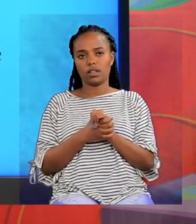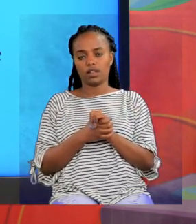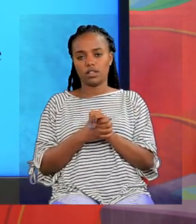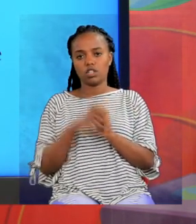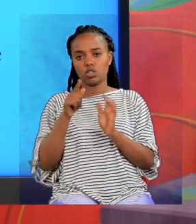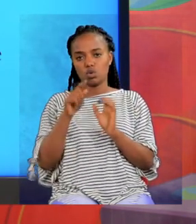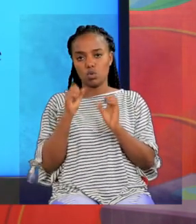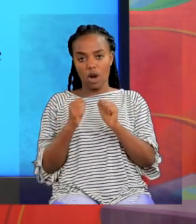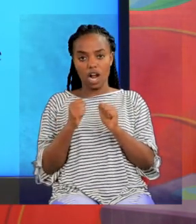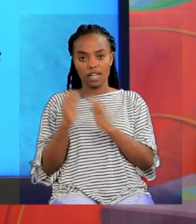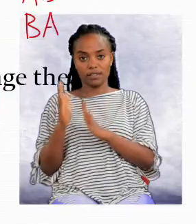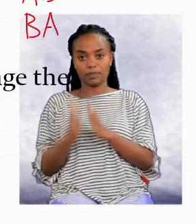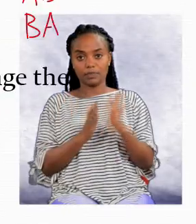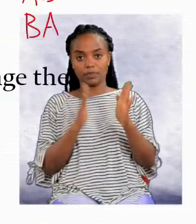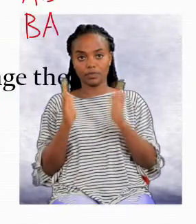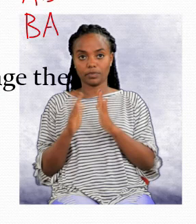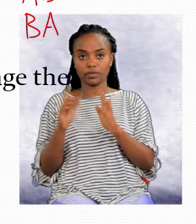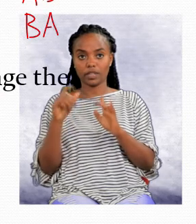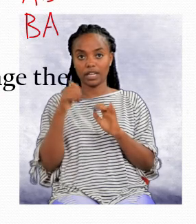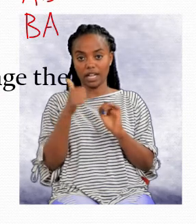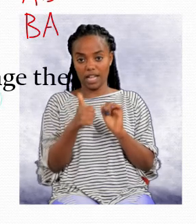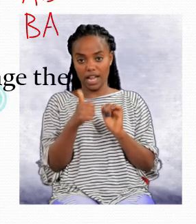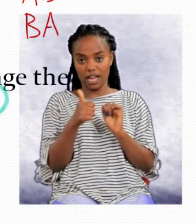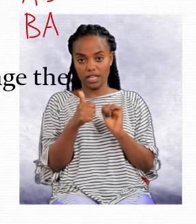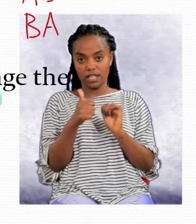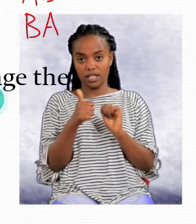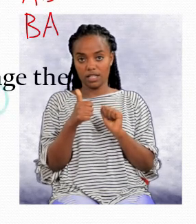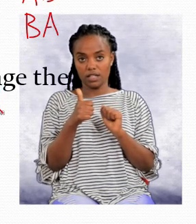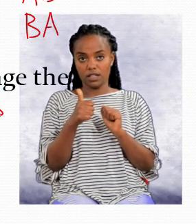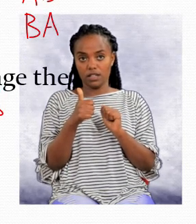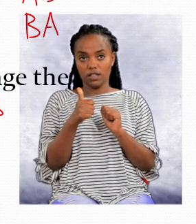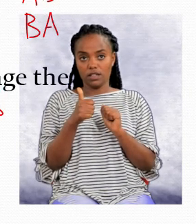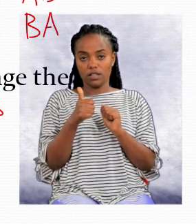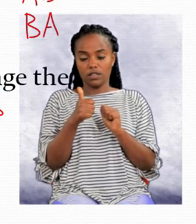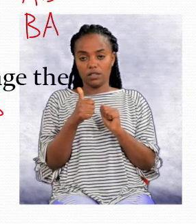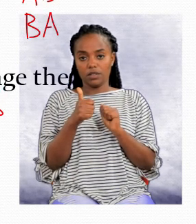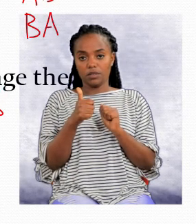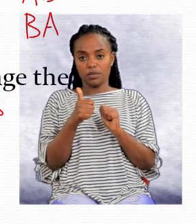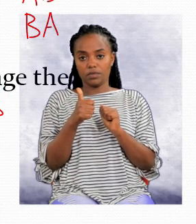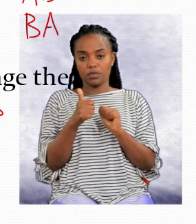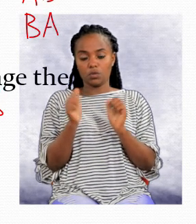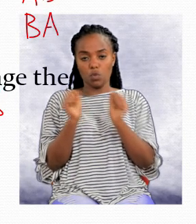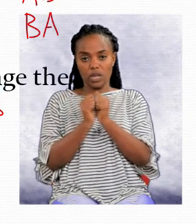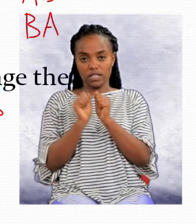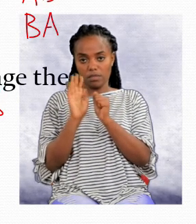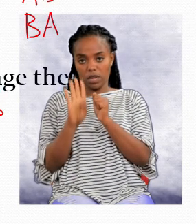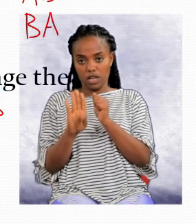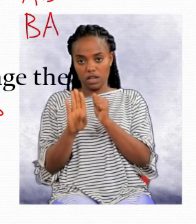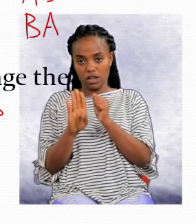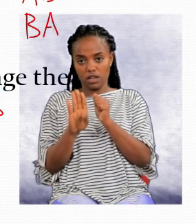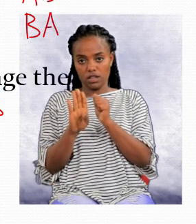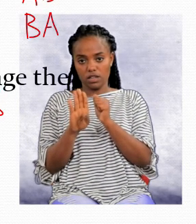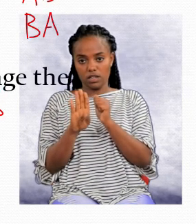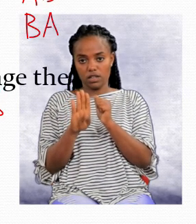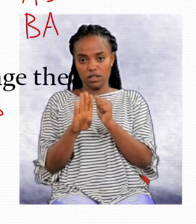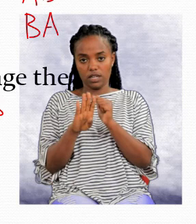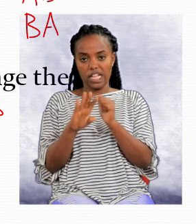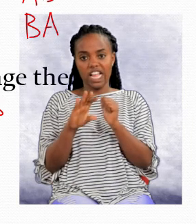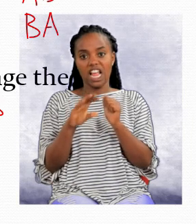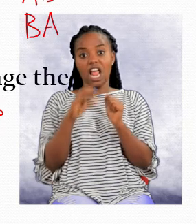you can arrange the letter A with the letter A with B, the letter